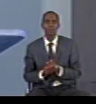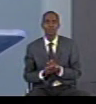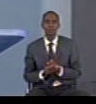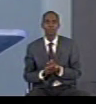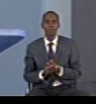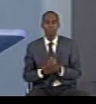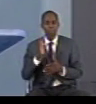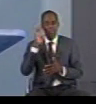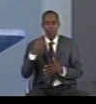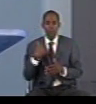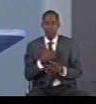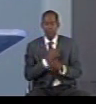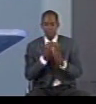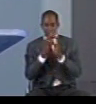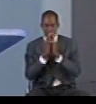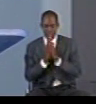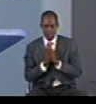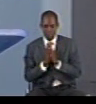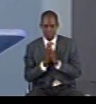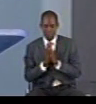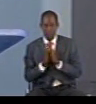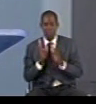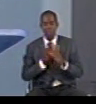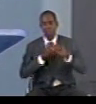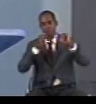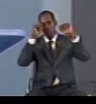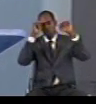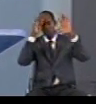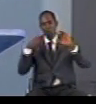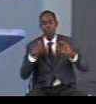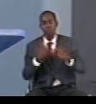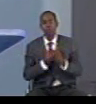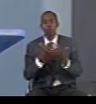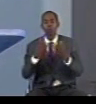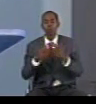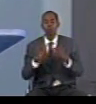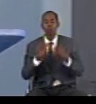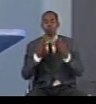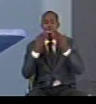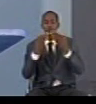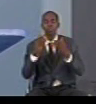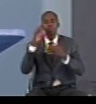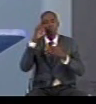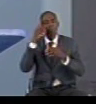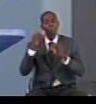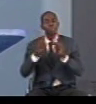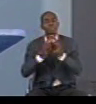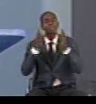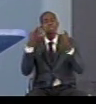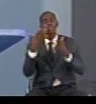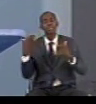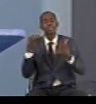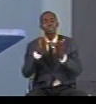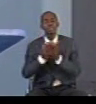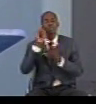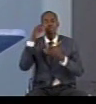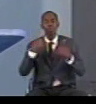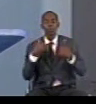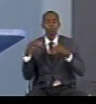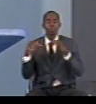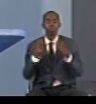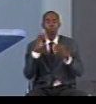pray? Our Father, we want to appreciate you for the great things that you have done so far for